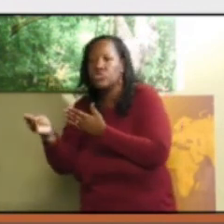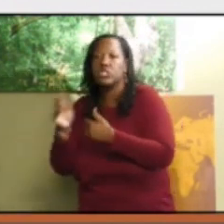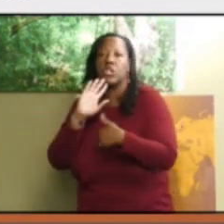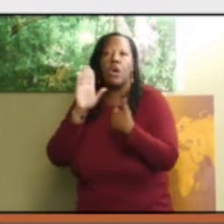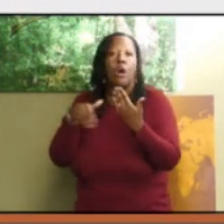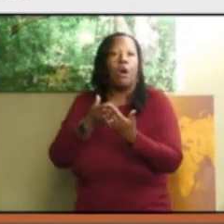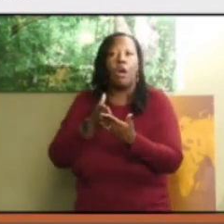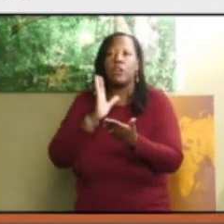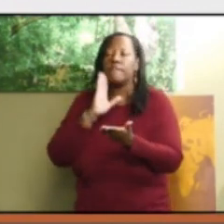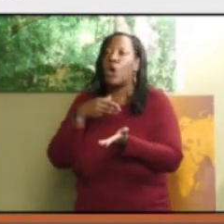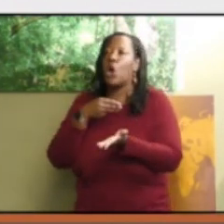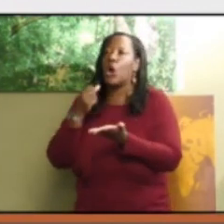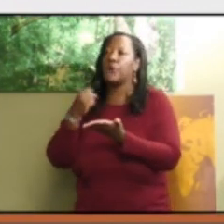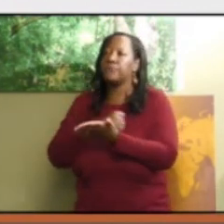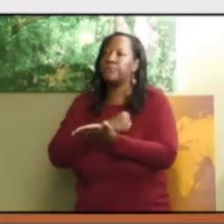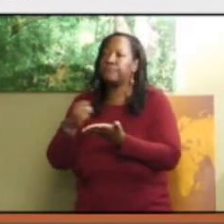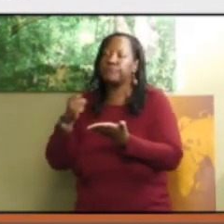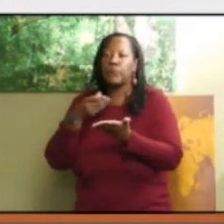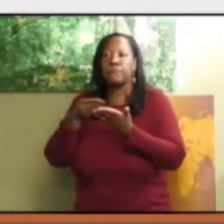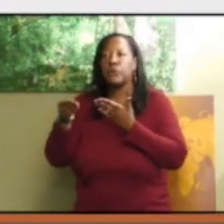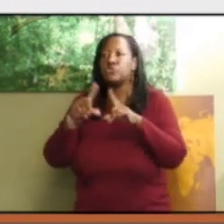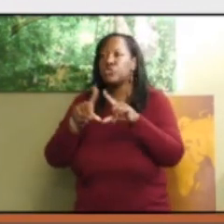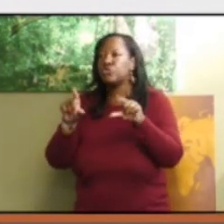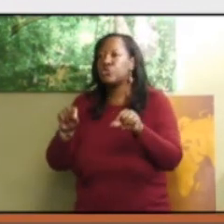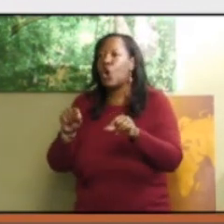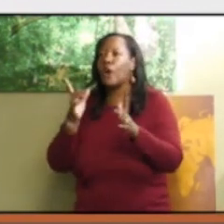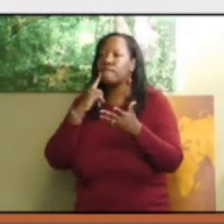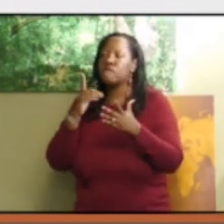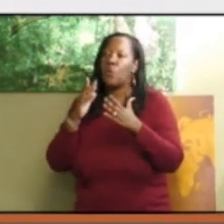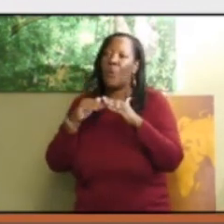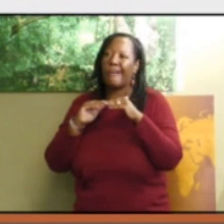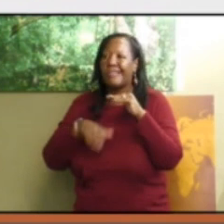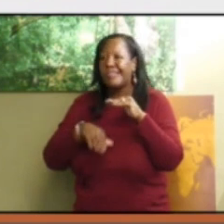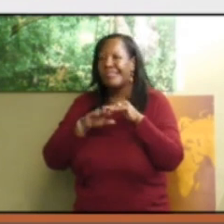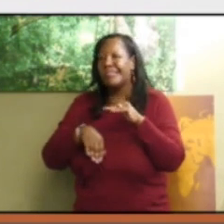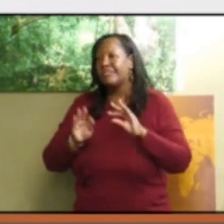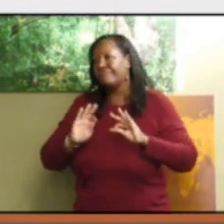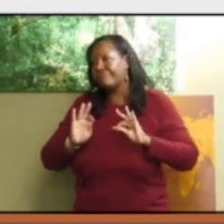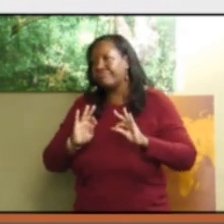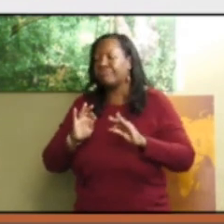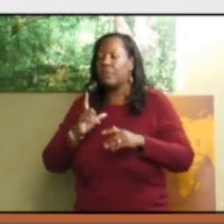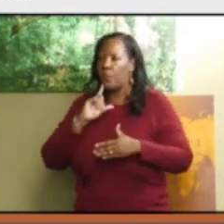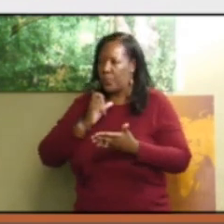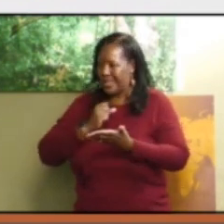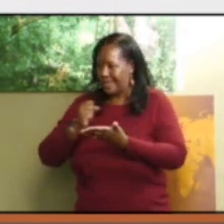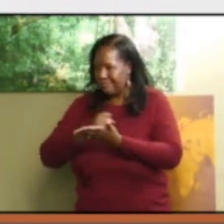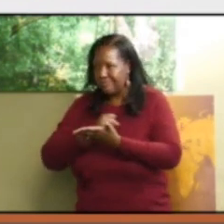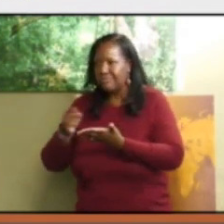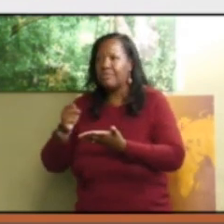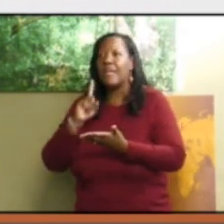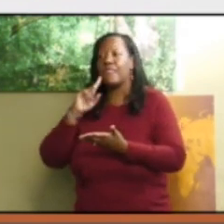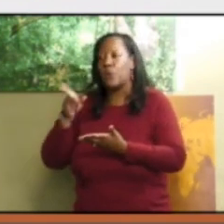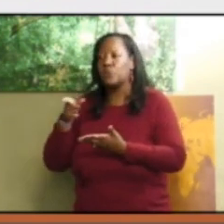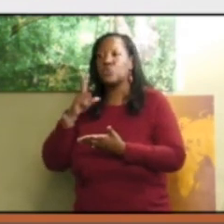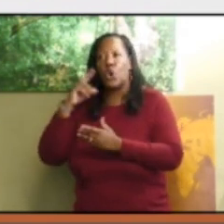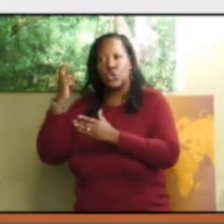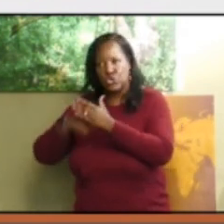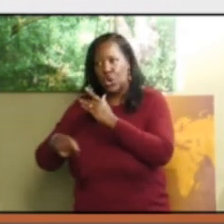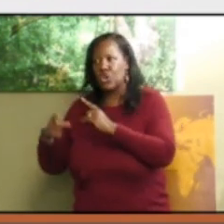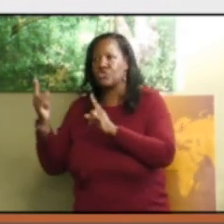purchase cards. We have purchase cards where we can buy small items. Those items are charged directly to the federal